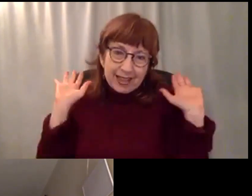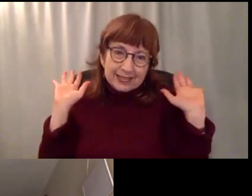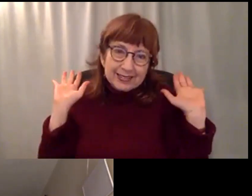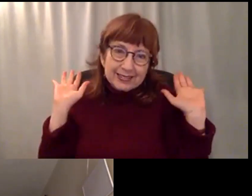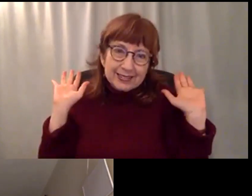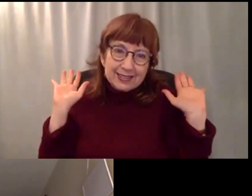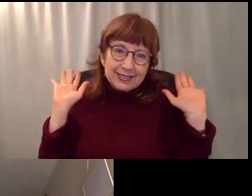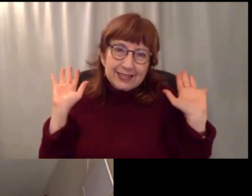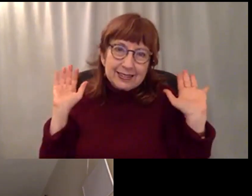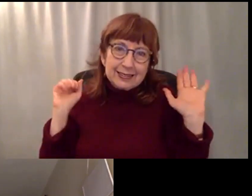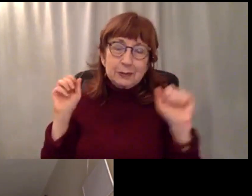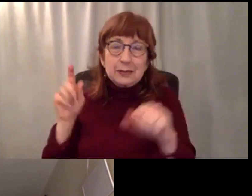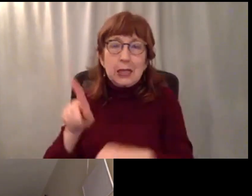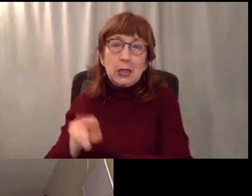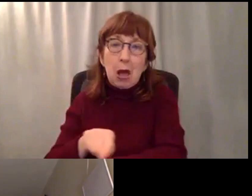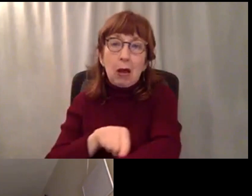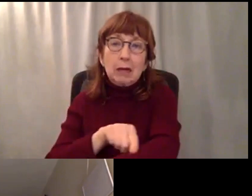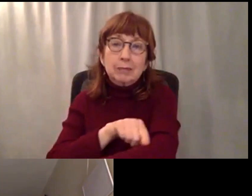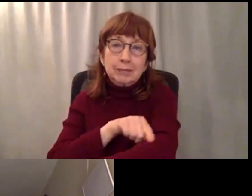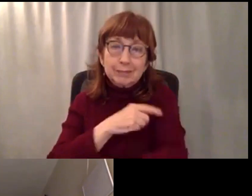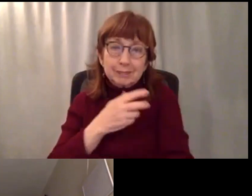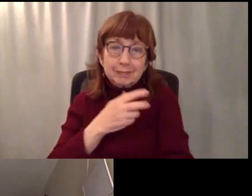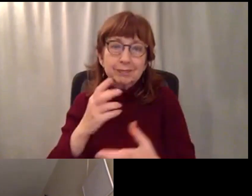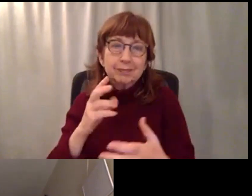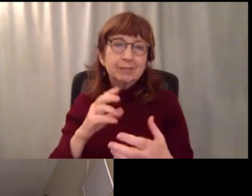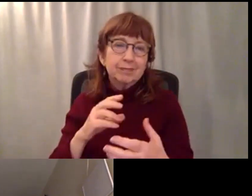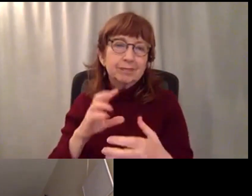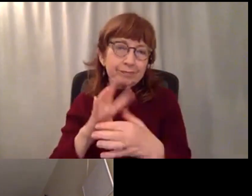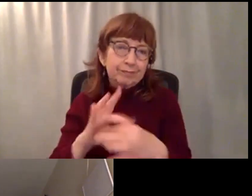There's a lot of thoughts there, but